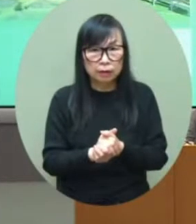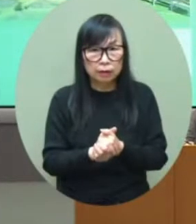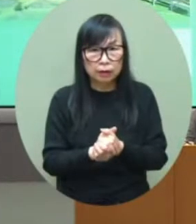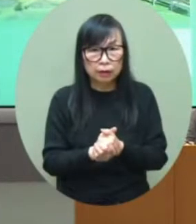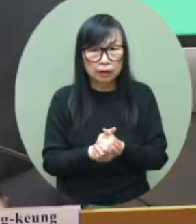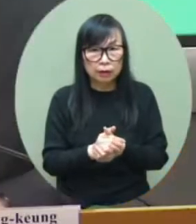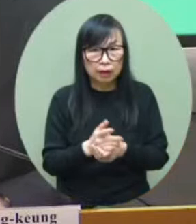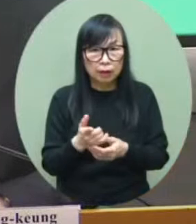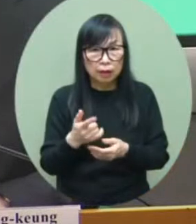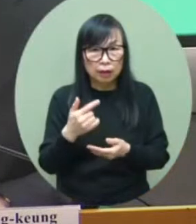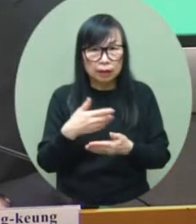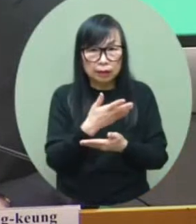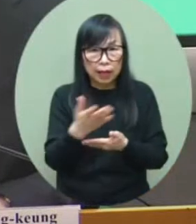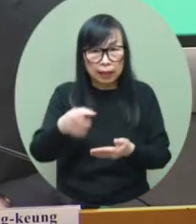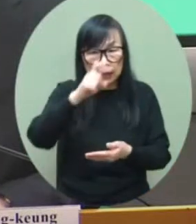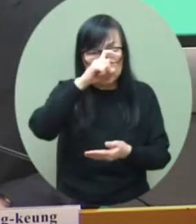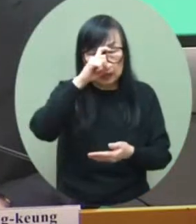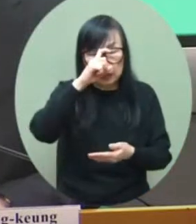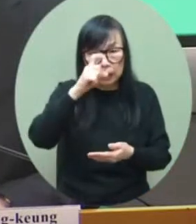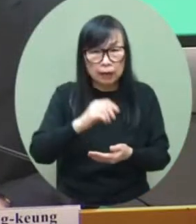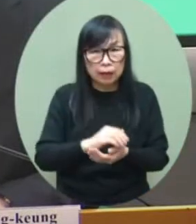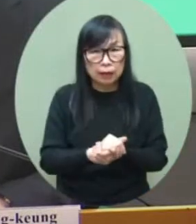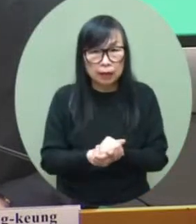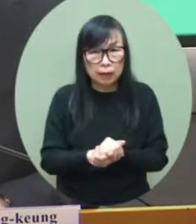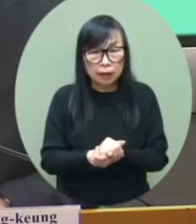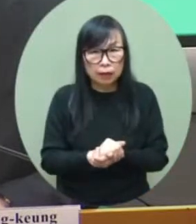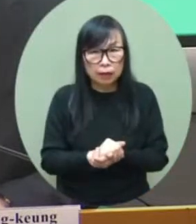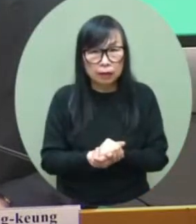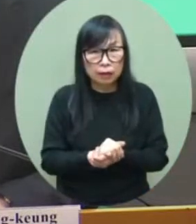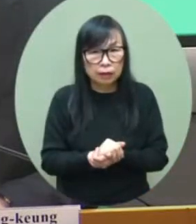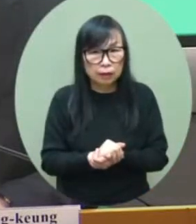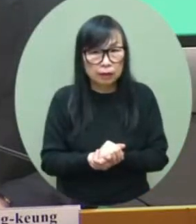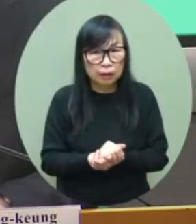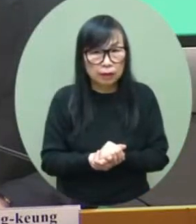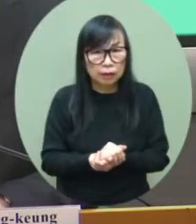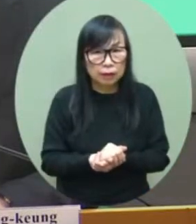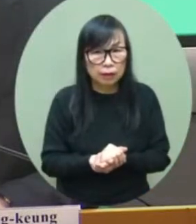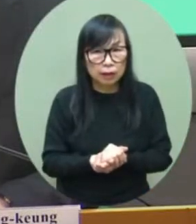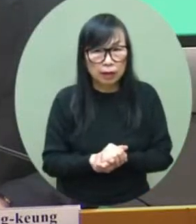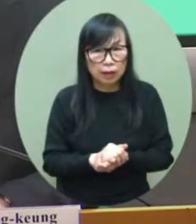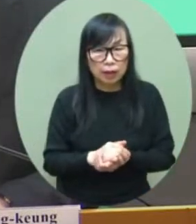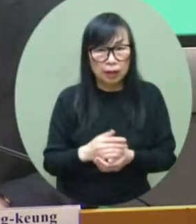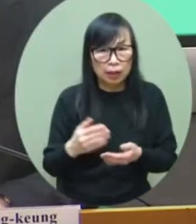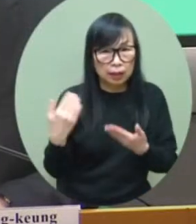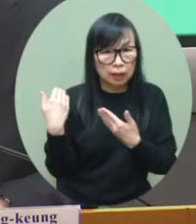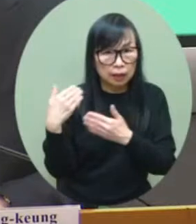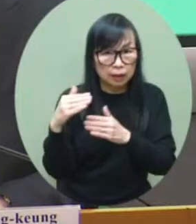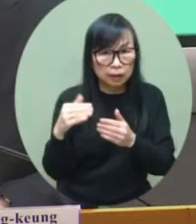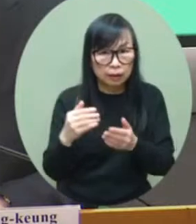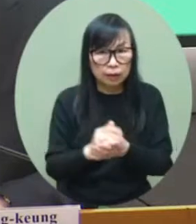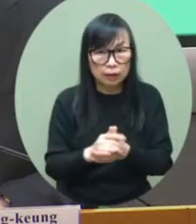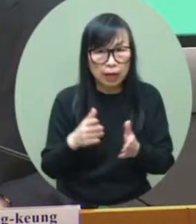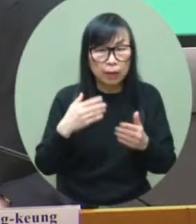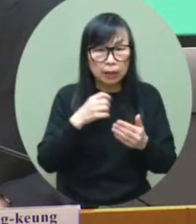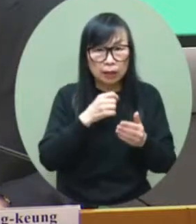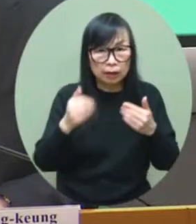started resuming some express rail services to Guangzhou and so on. You might recall before